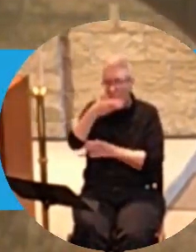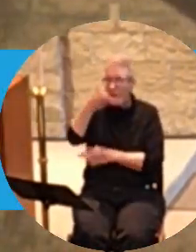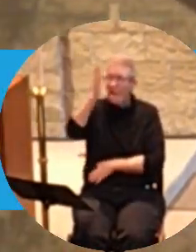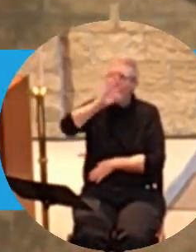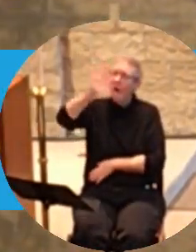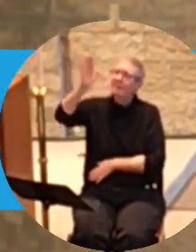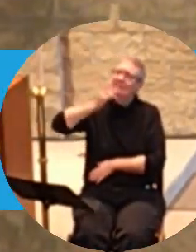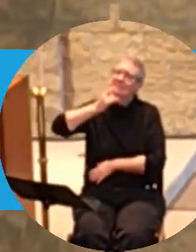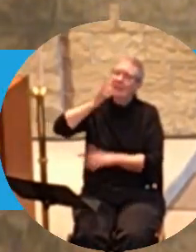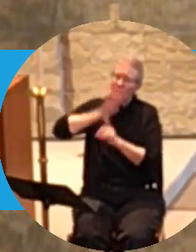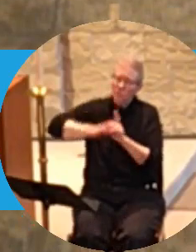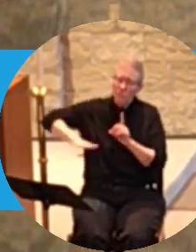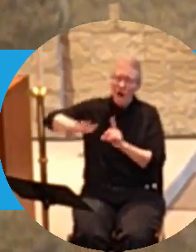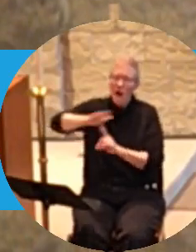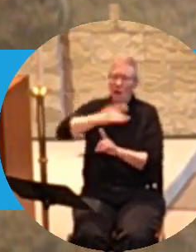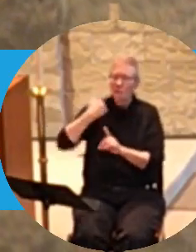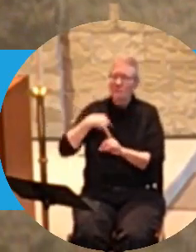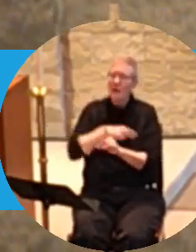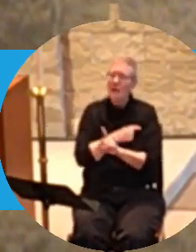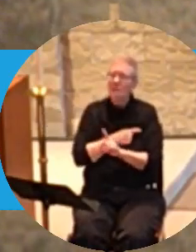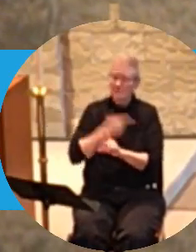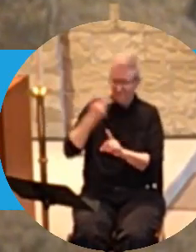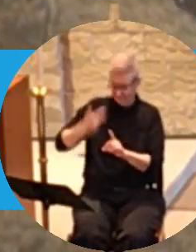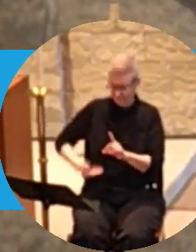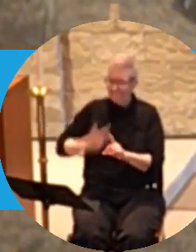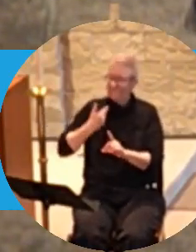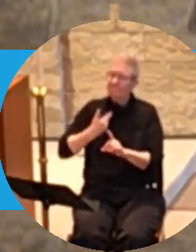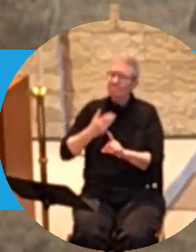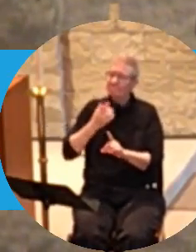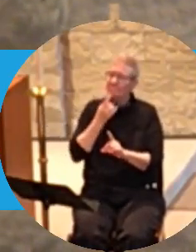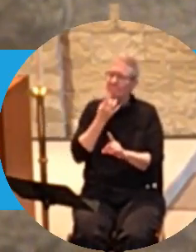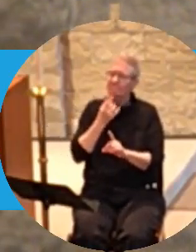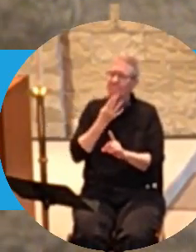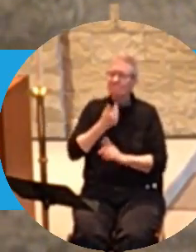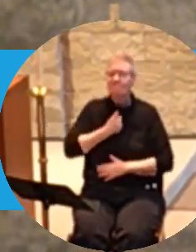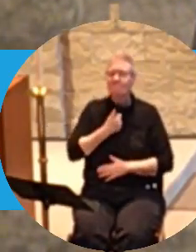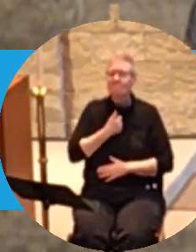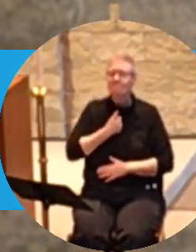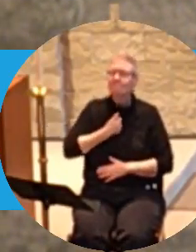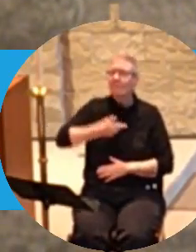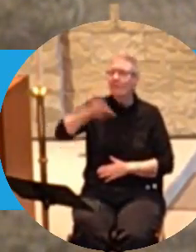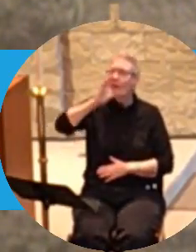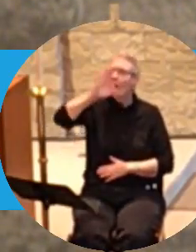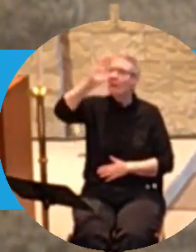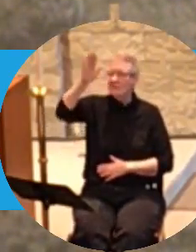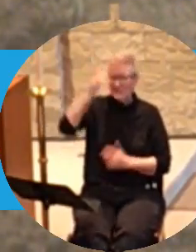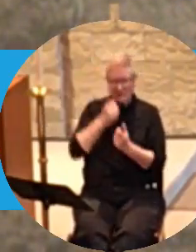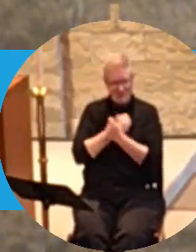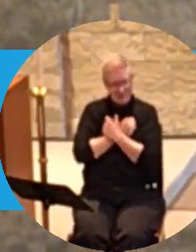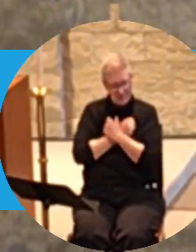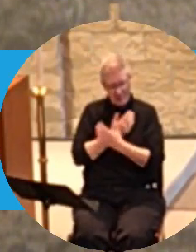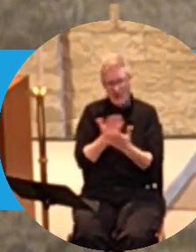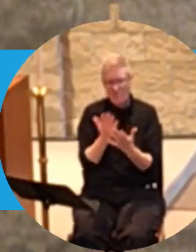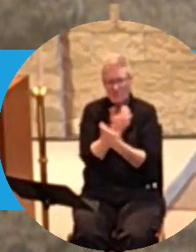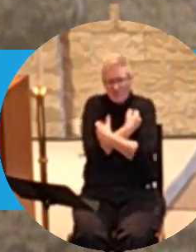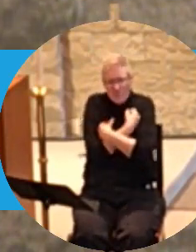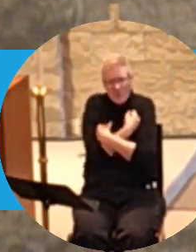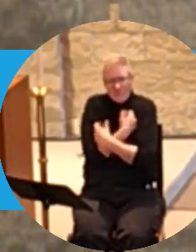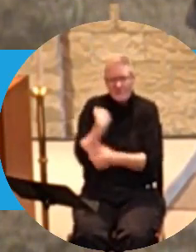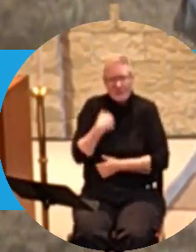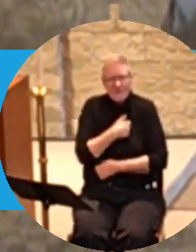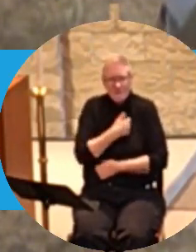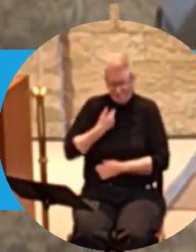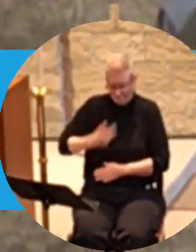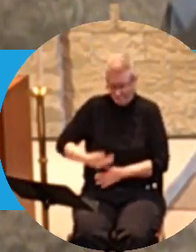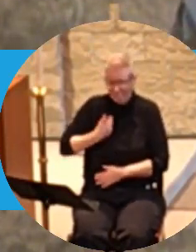God surrounds us. I am light. The love of God enfolds us. I am love. The power